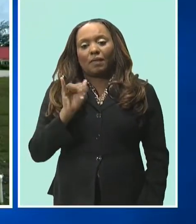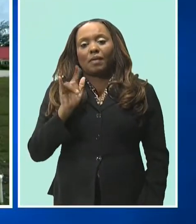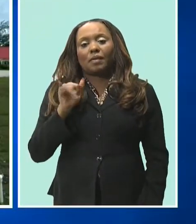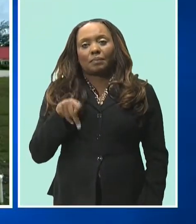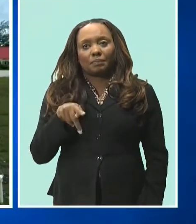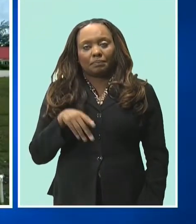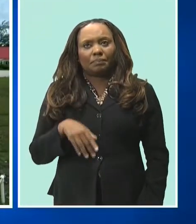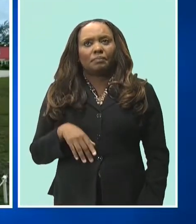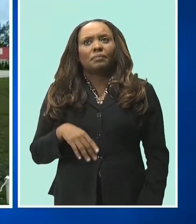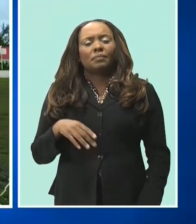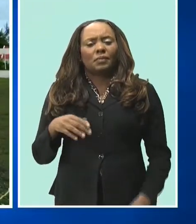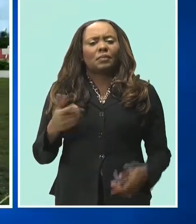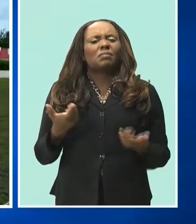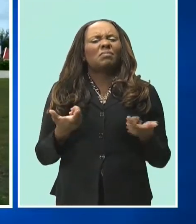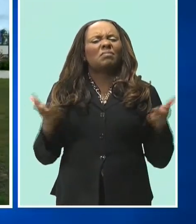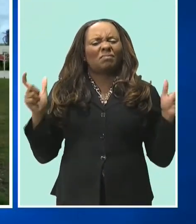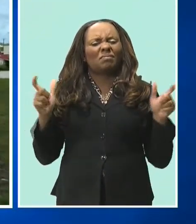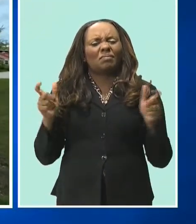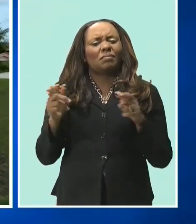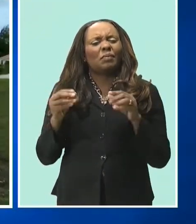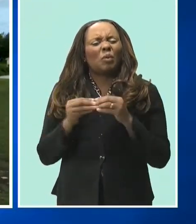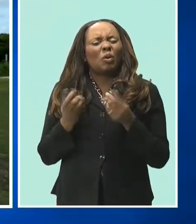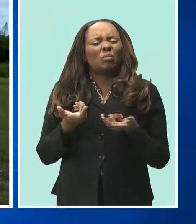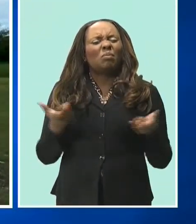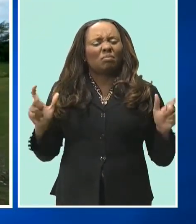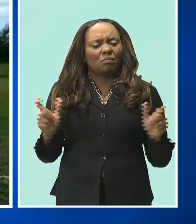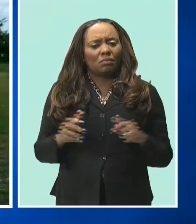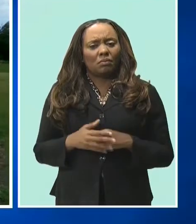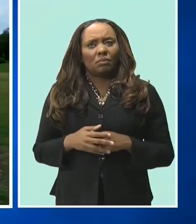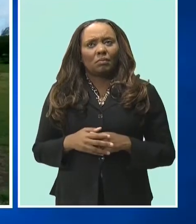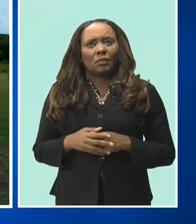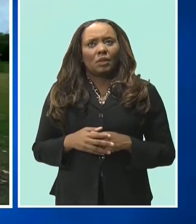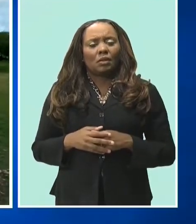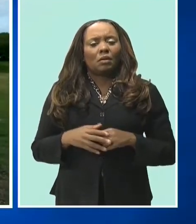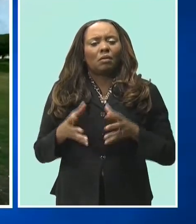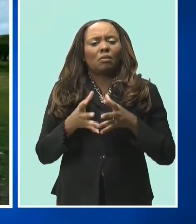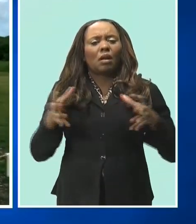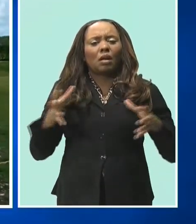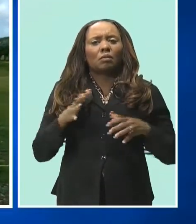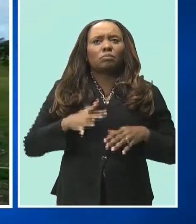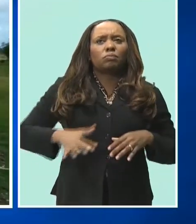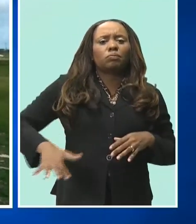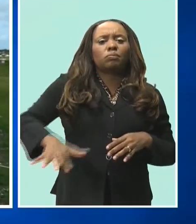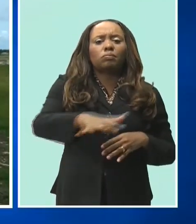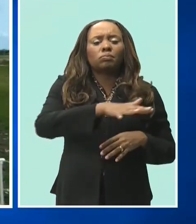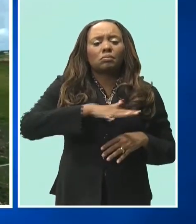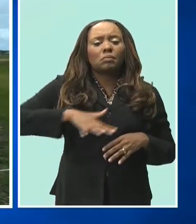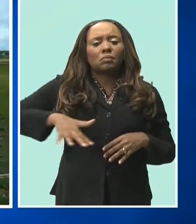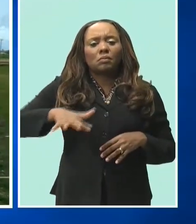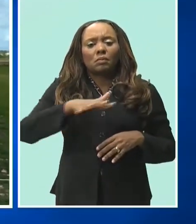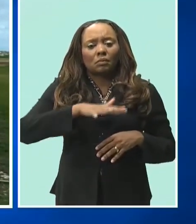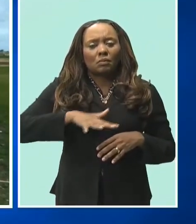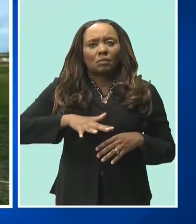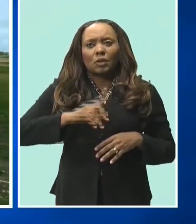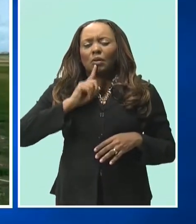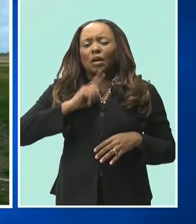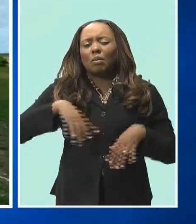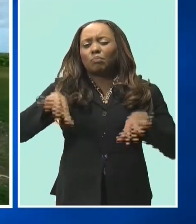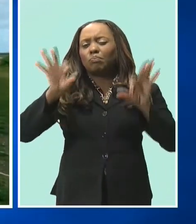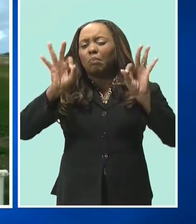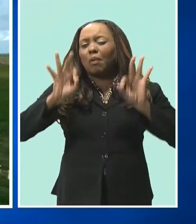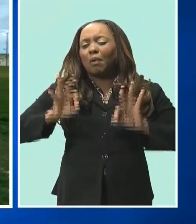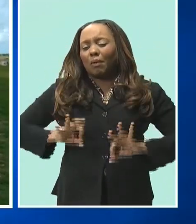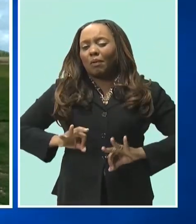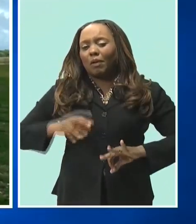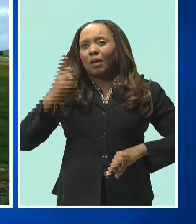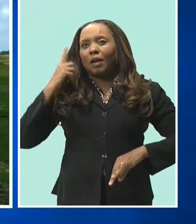much larger sanctuary that awaited them, the more than 3 acres of land on which the church now sits proved to be the perfect site for